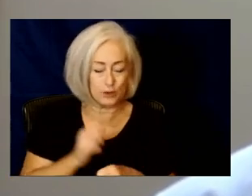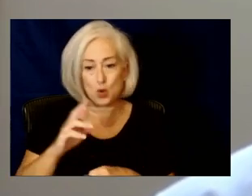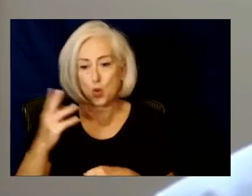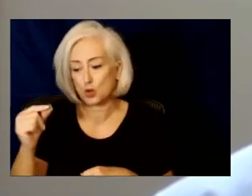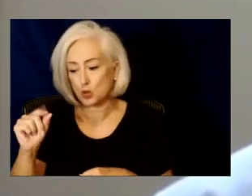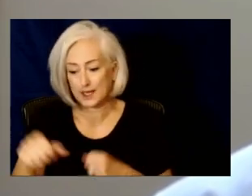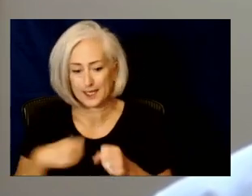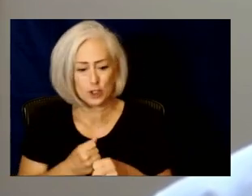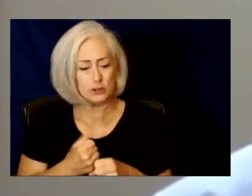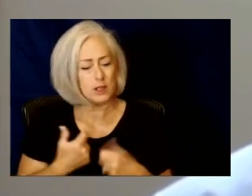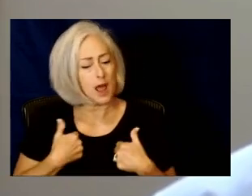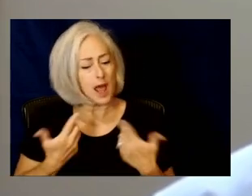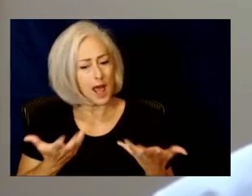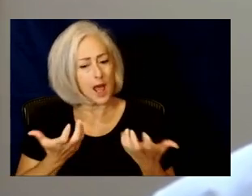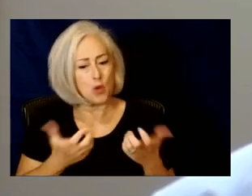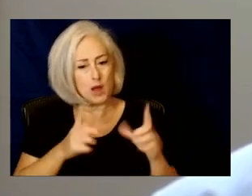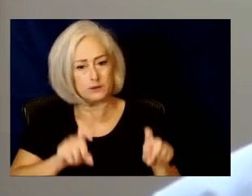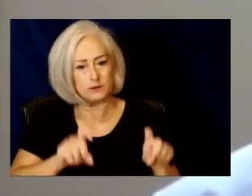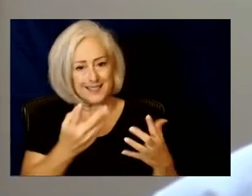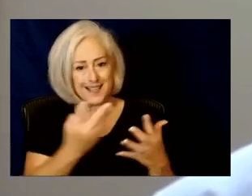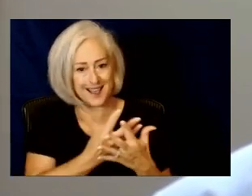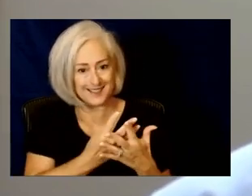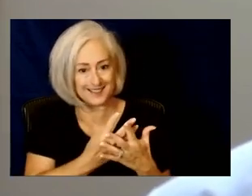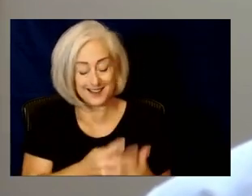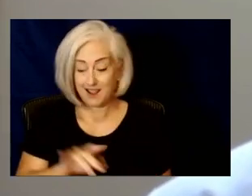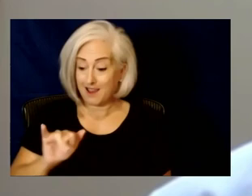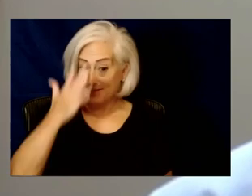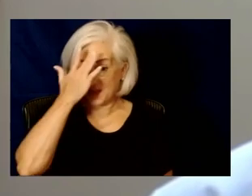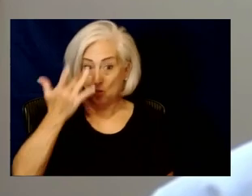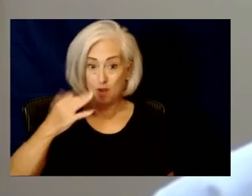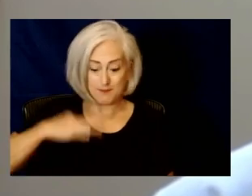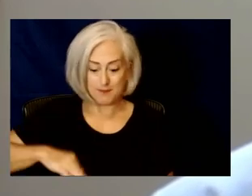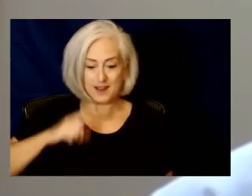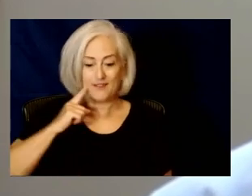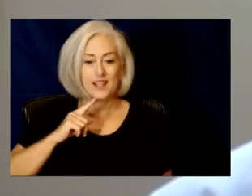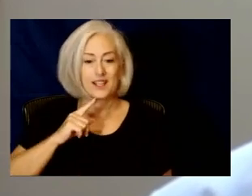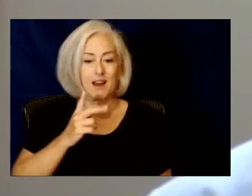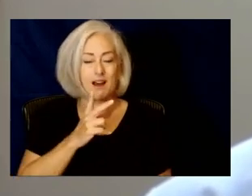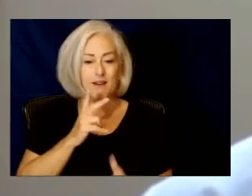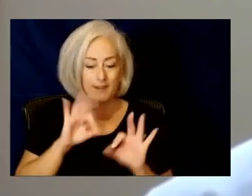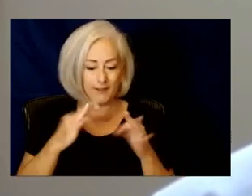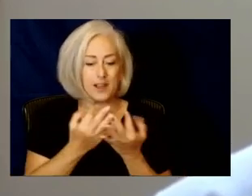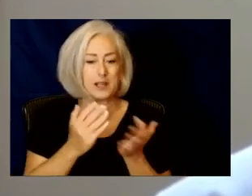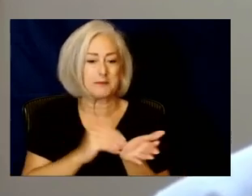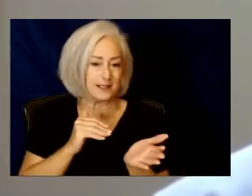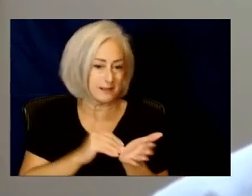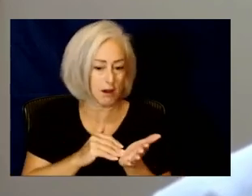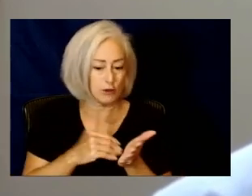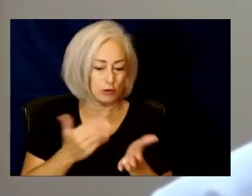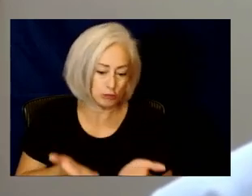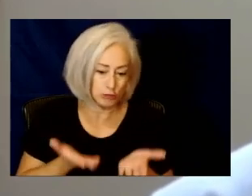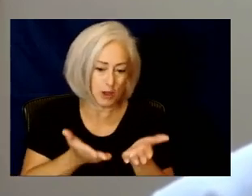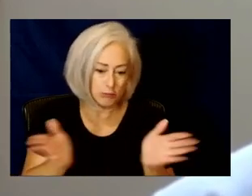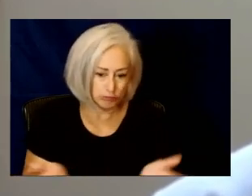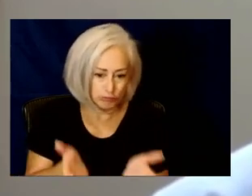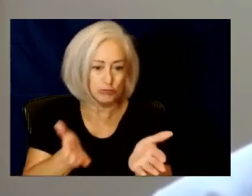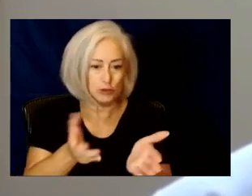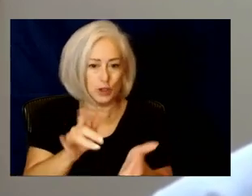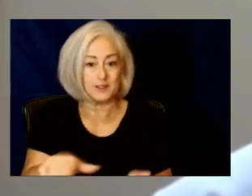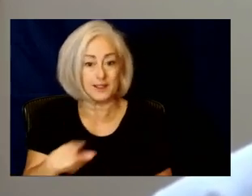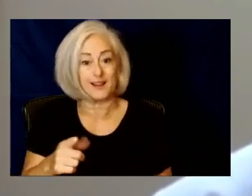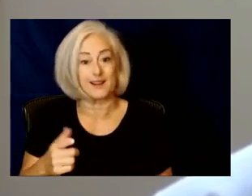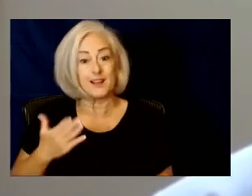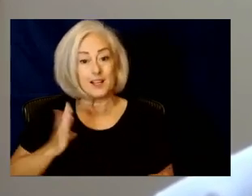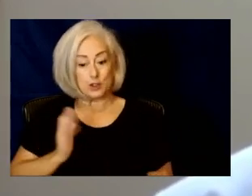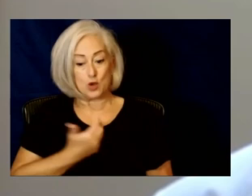think that's the benefit of having primary care physicians involved in the process, because that's the job that we have, is the